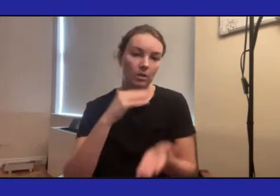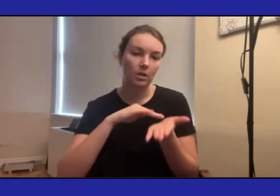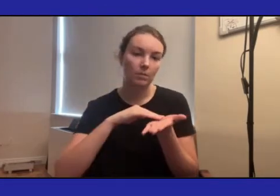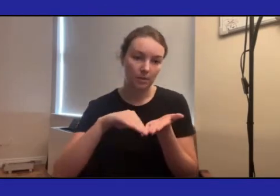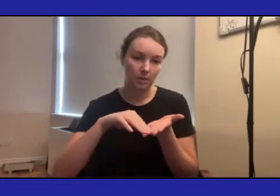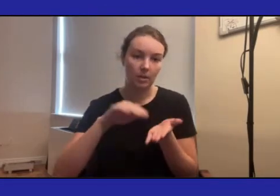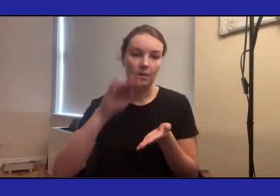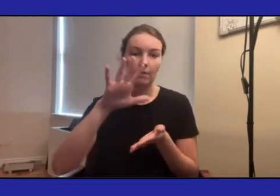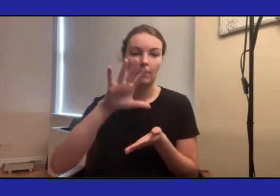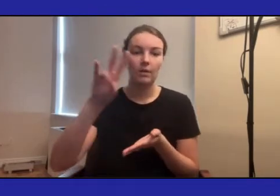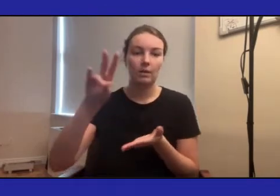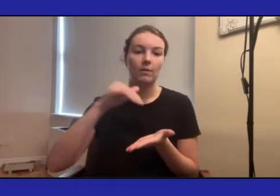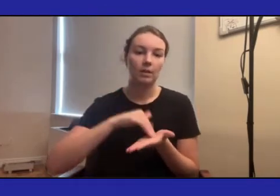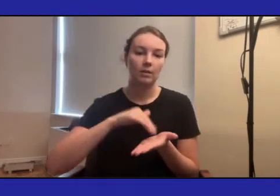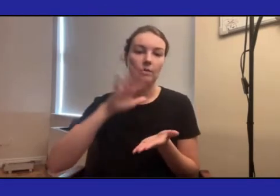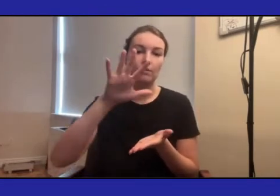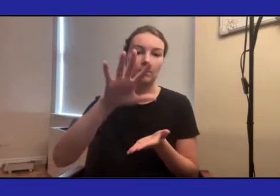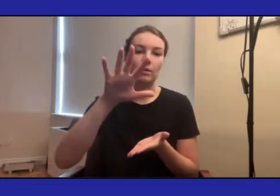$14,057,525.